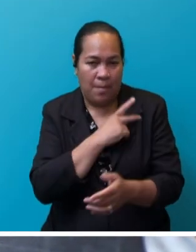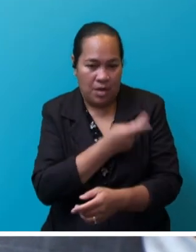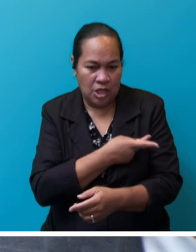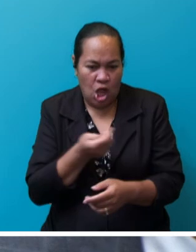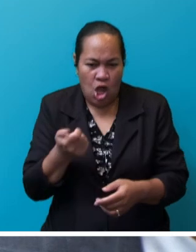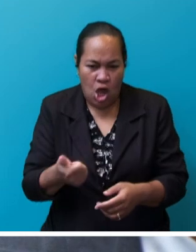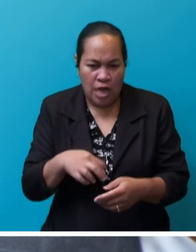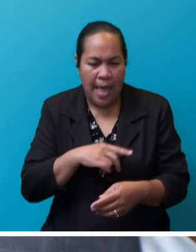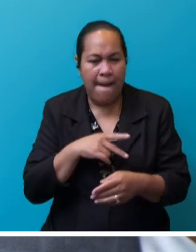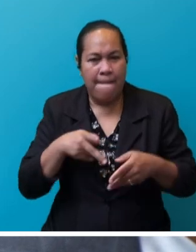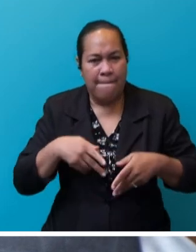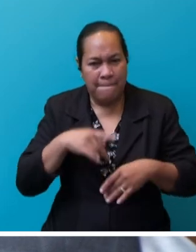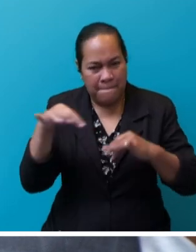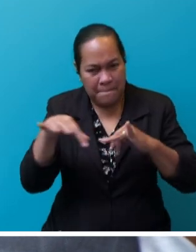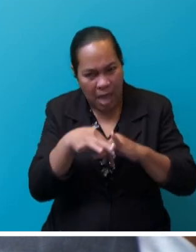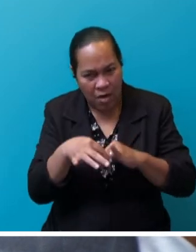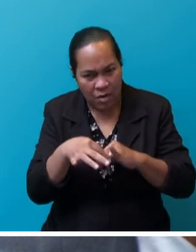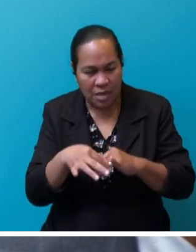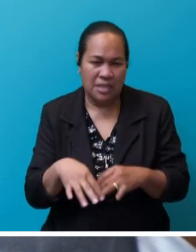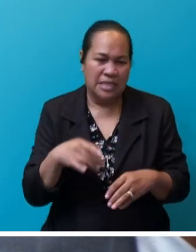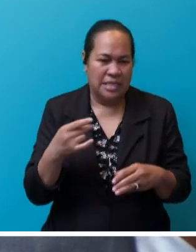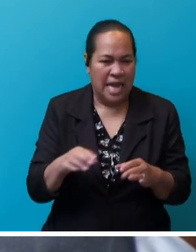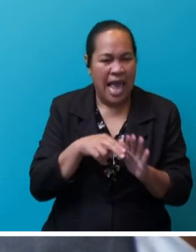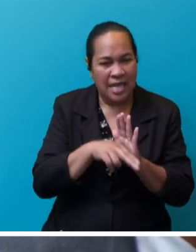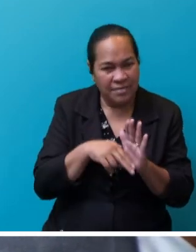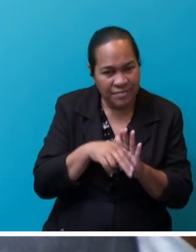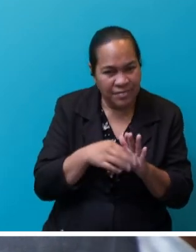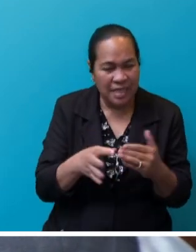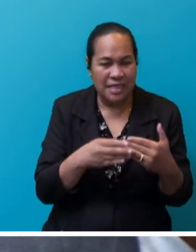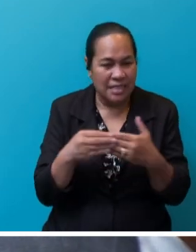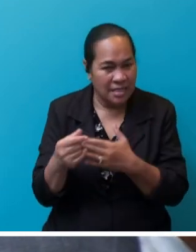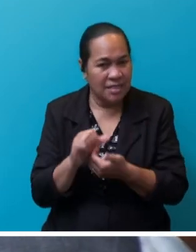HIV and AIDS, substance abuse, leadership, and sports inclusion.